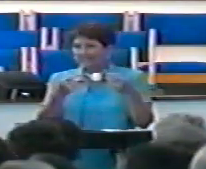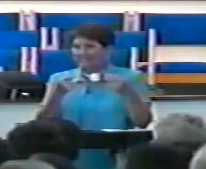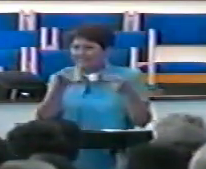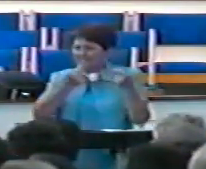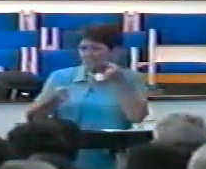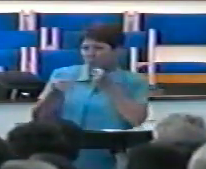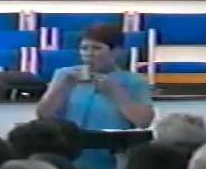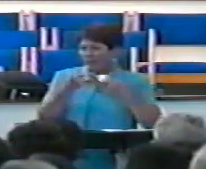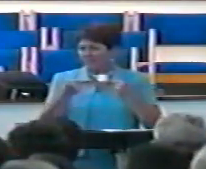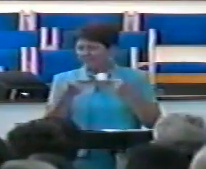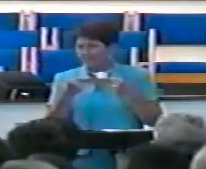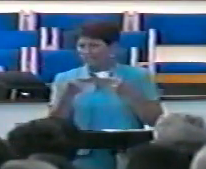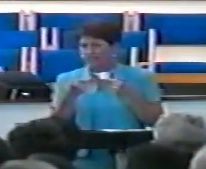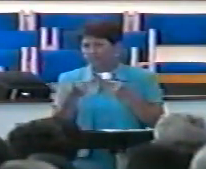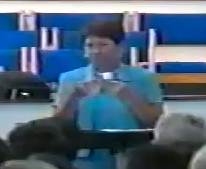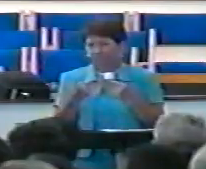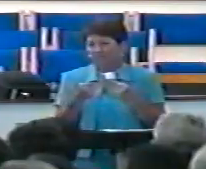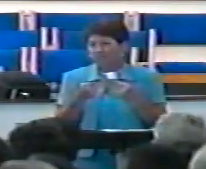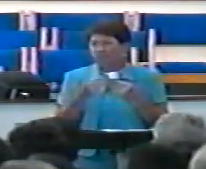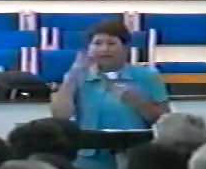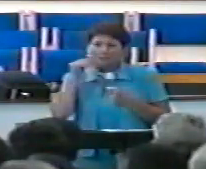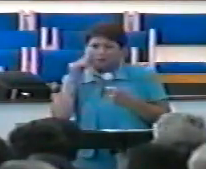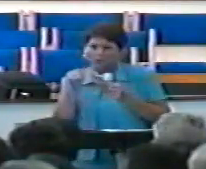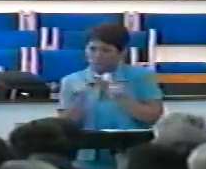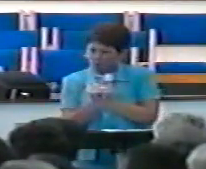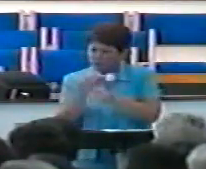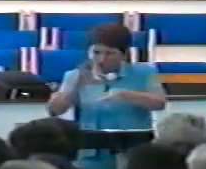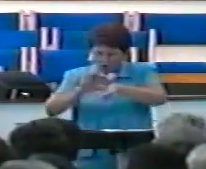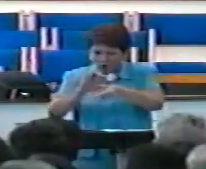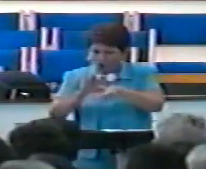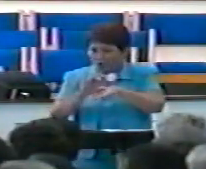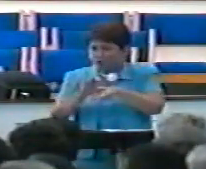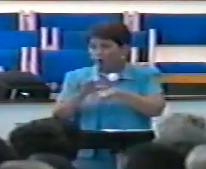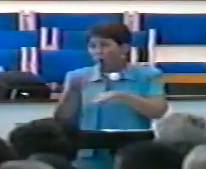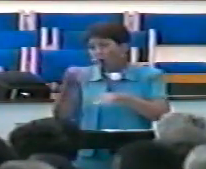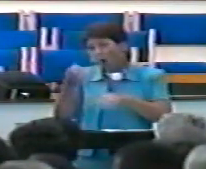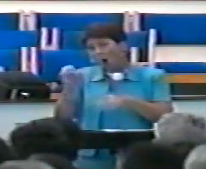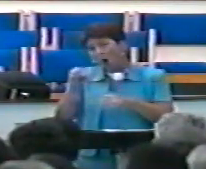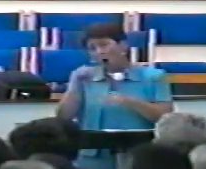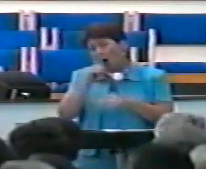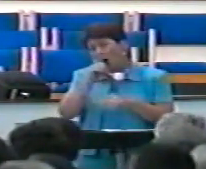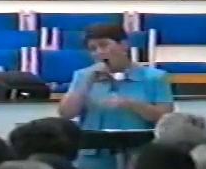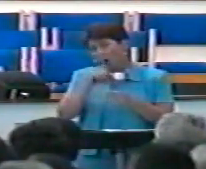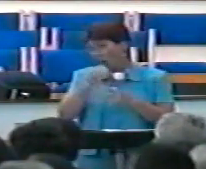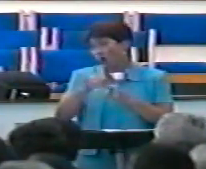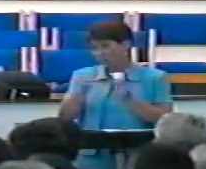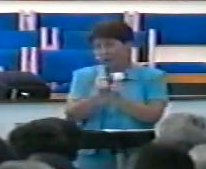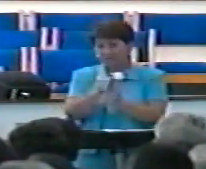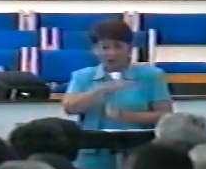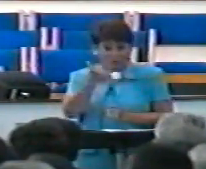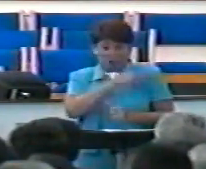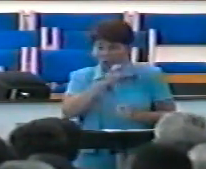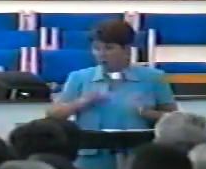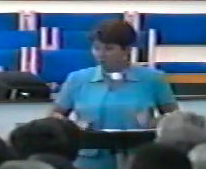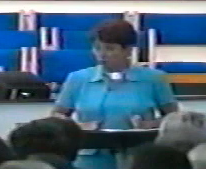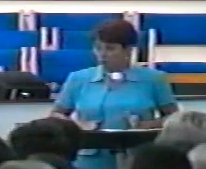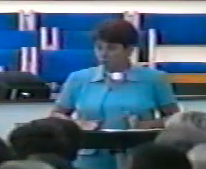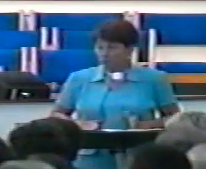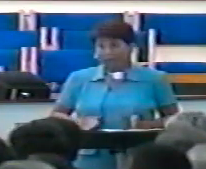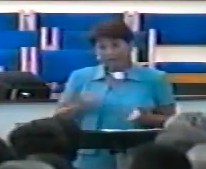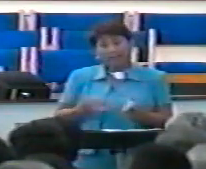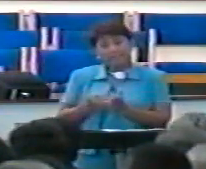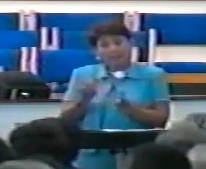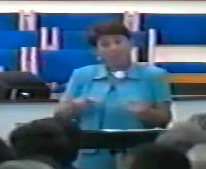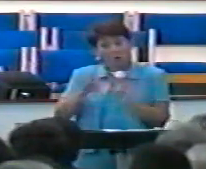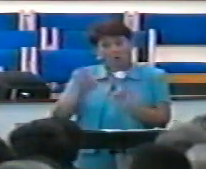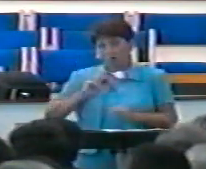Lord Jesus Christ will never disappoint you. There's no disappointment in him. That's why it's so important that we not look at people, but